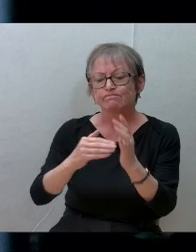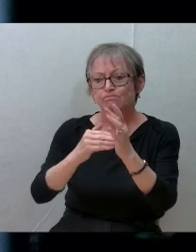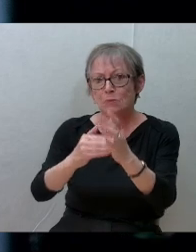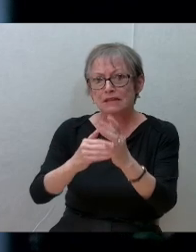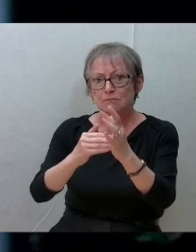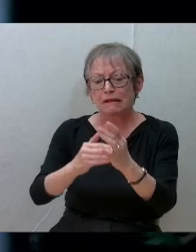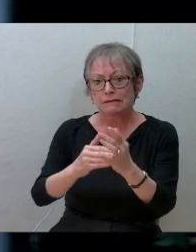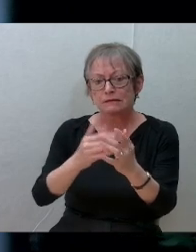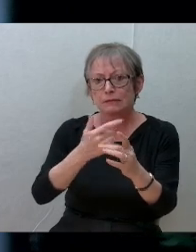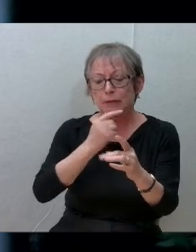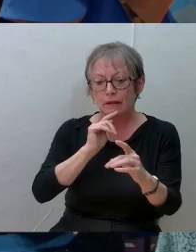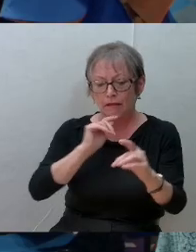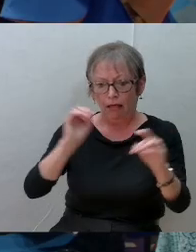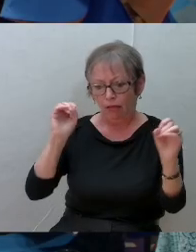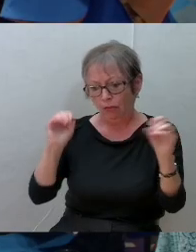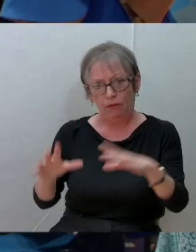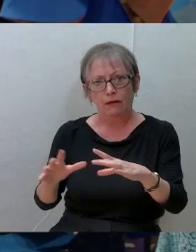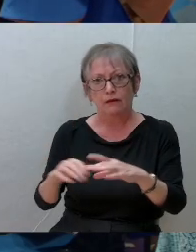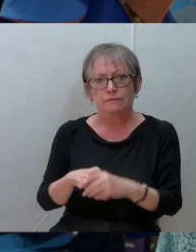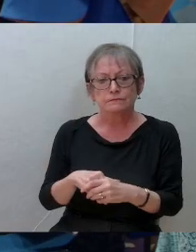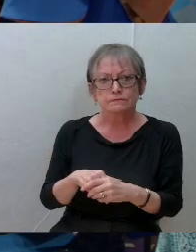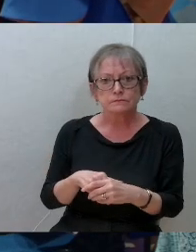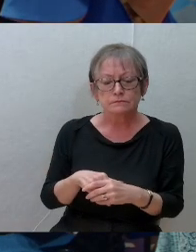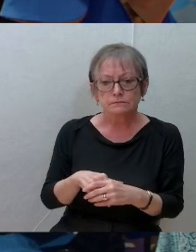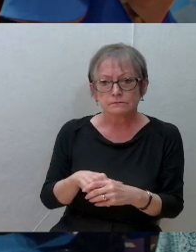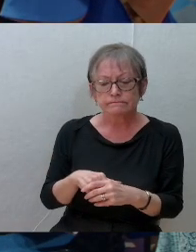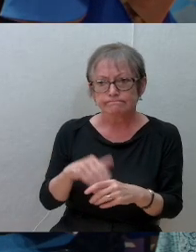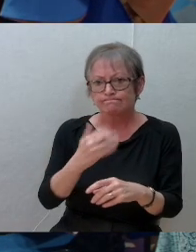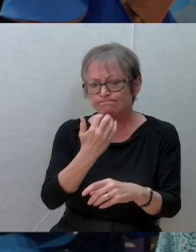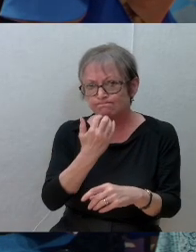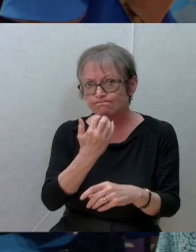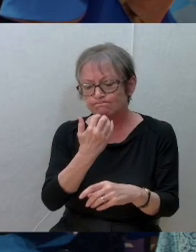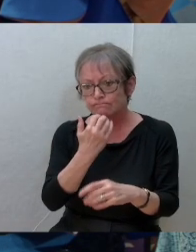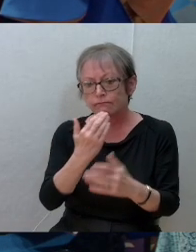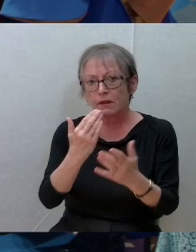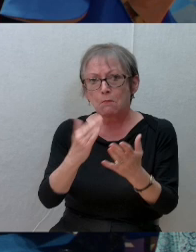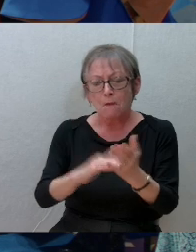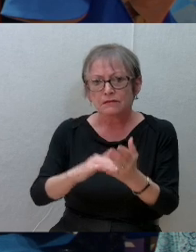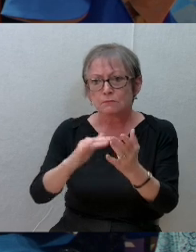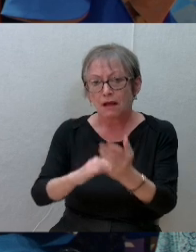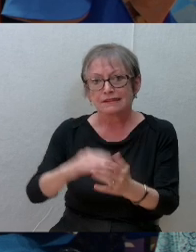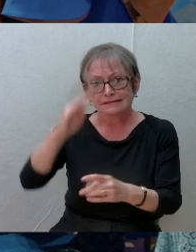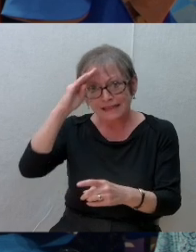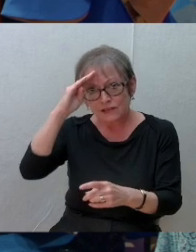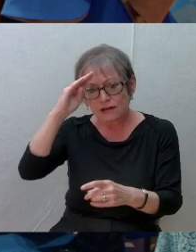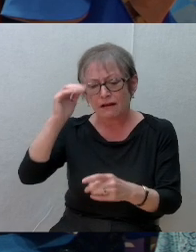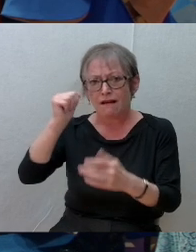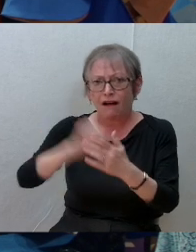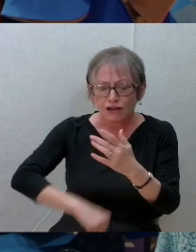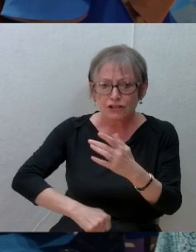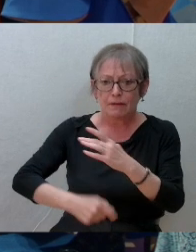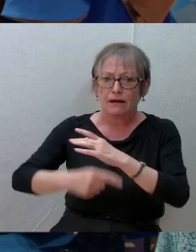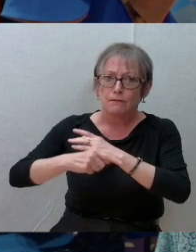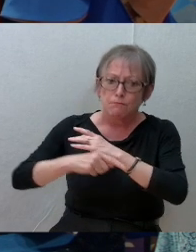other displaced Afghans. He endured months of danger and hardship traveling